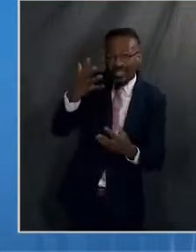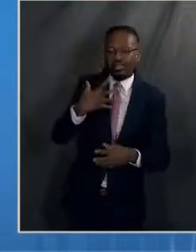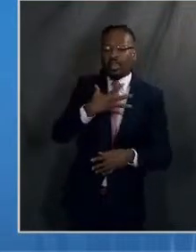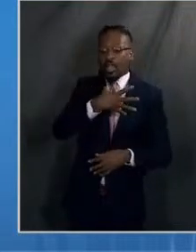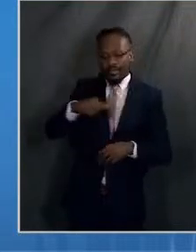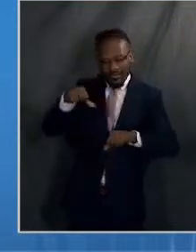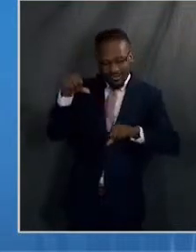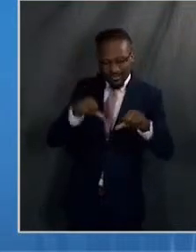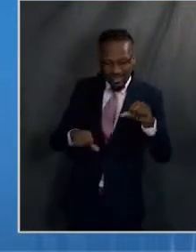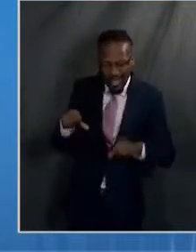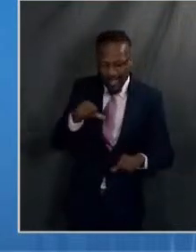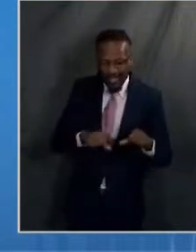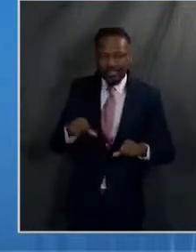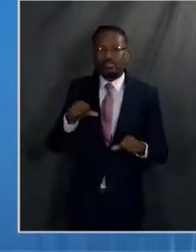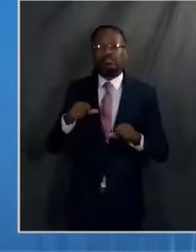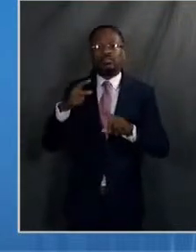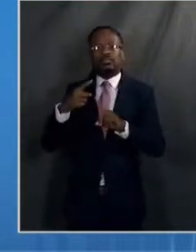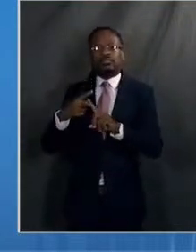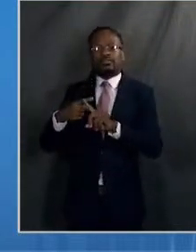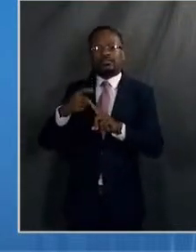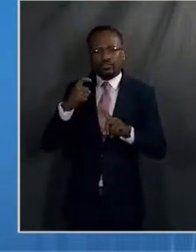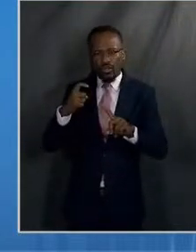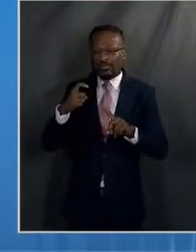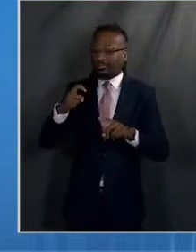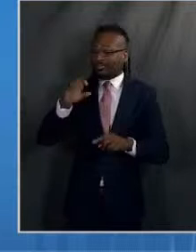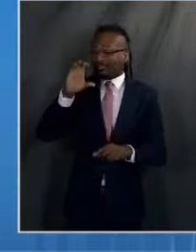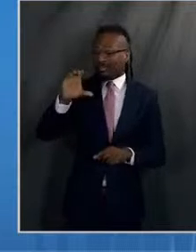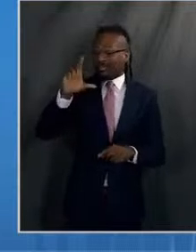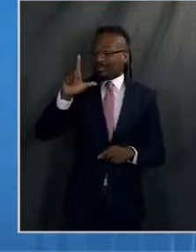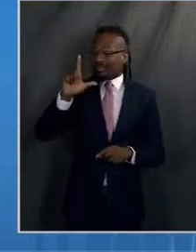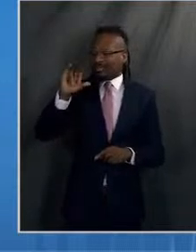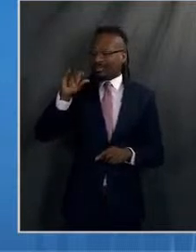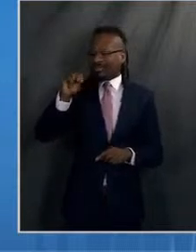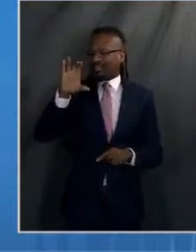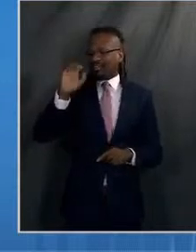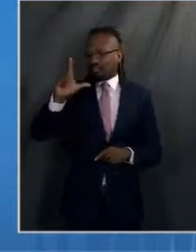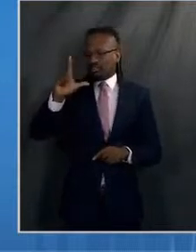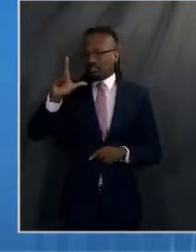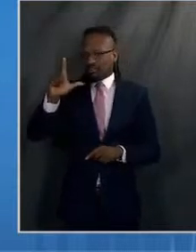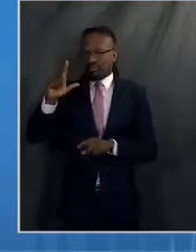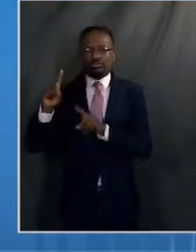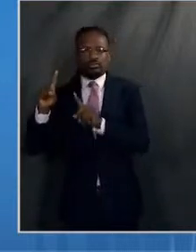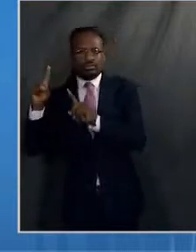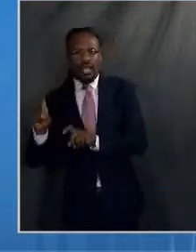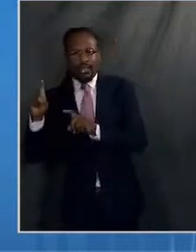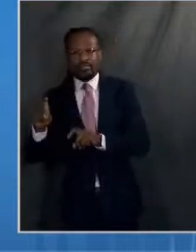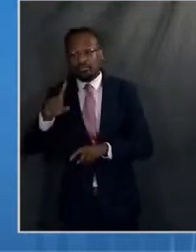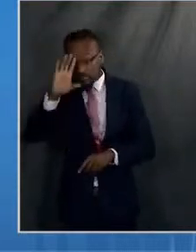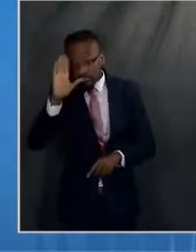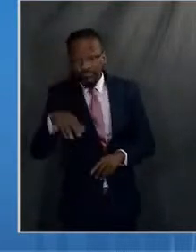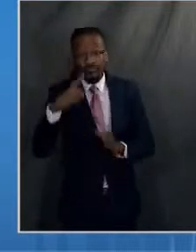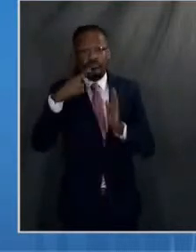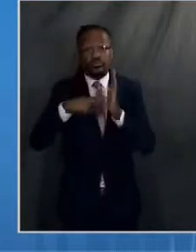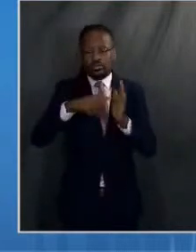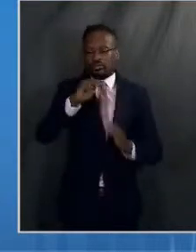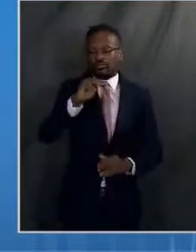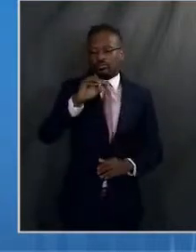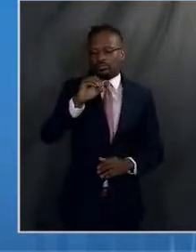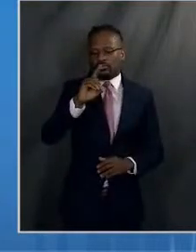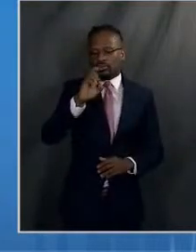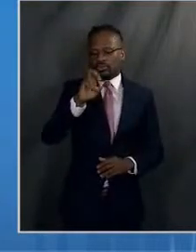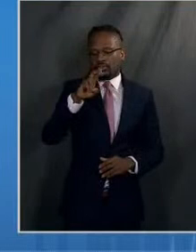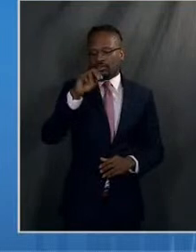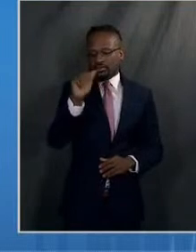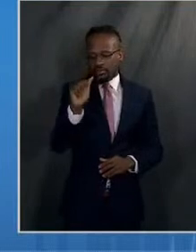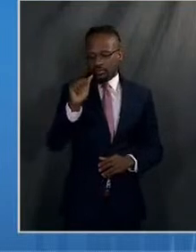has emanated out of very large clinical trials. As you all are aware, the Moderna trial with 30,000